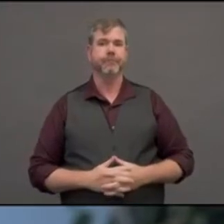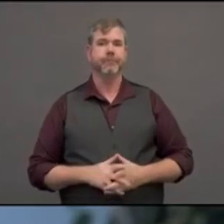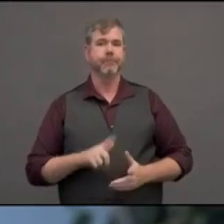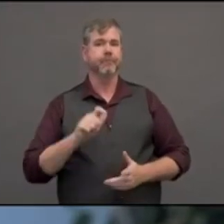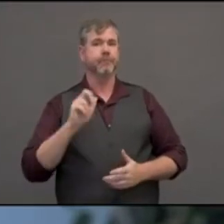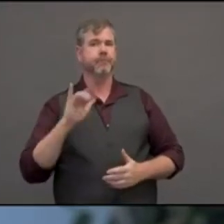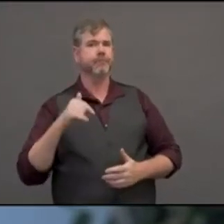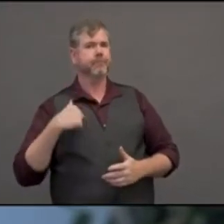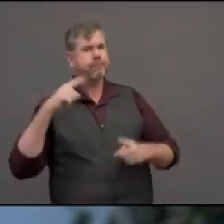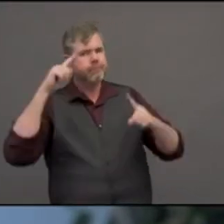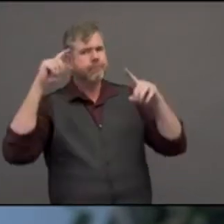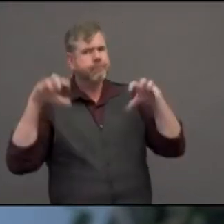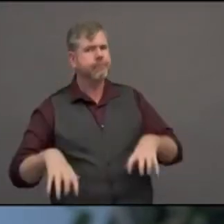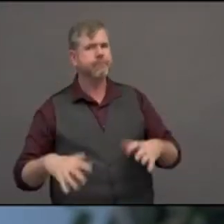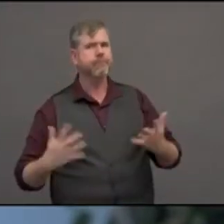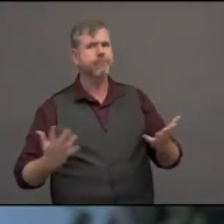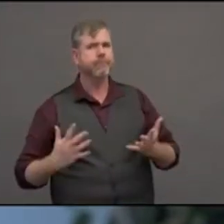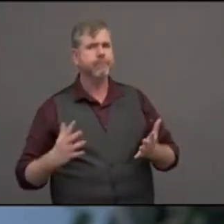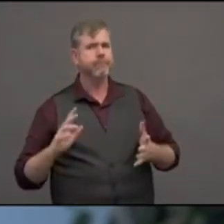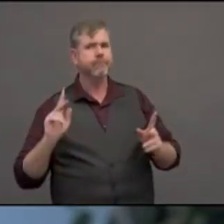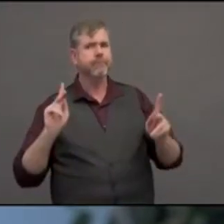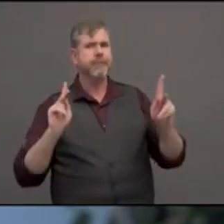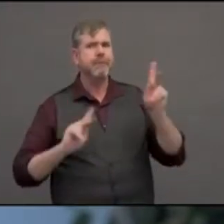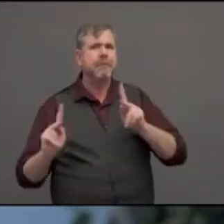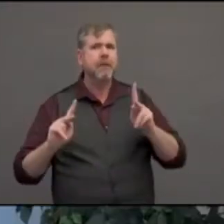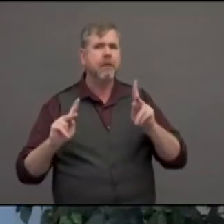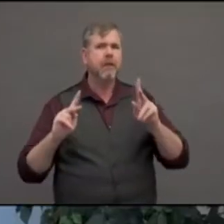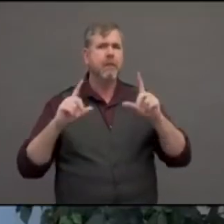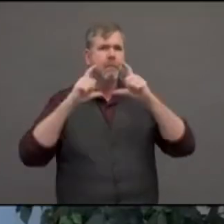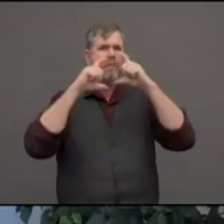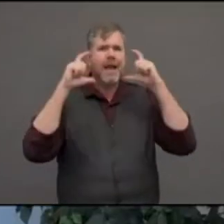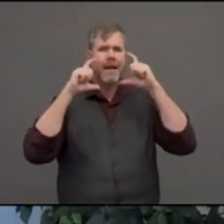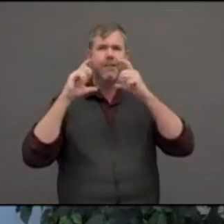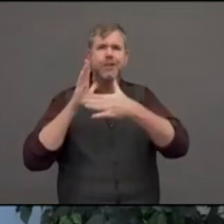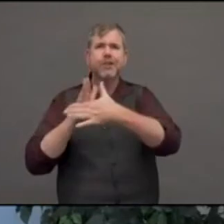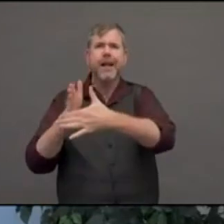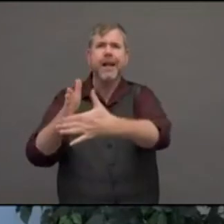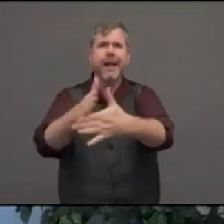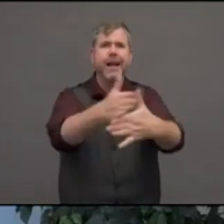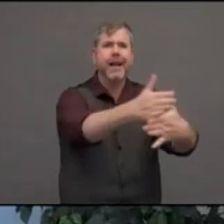sharing masks. We did hear, yes, so two things here.